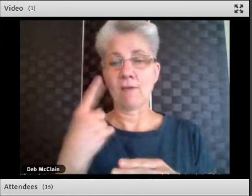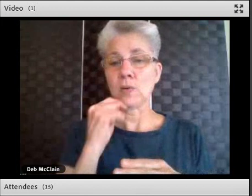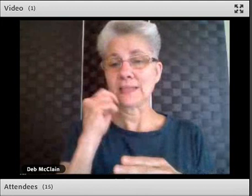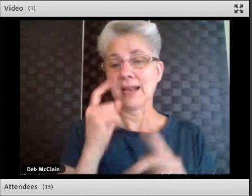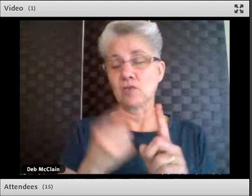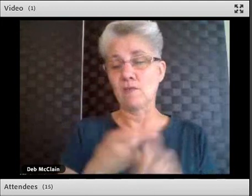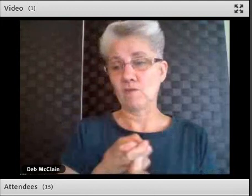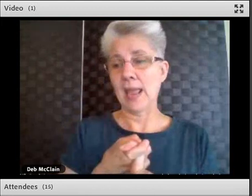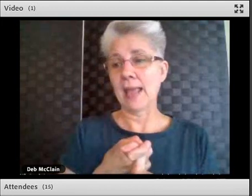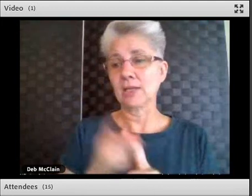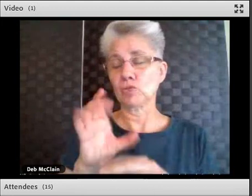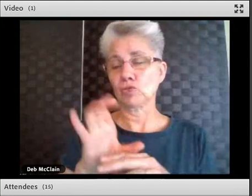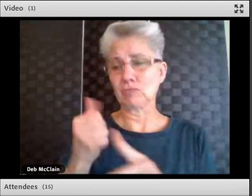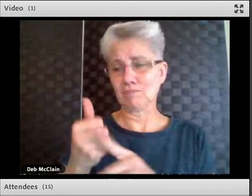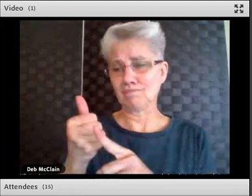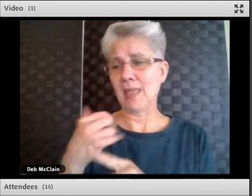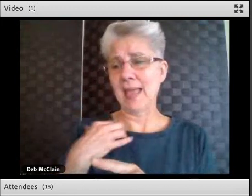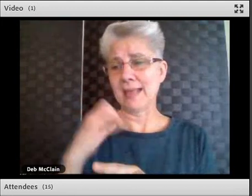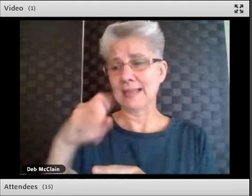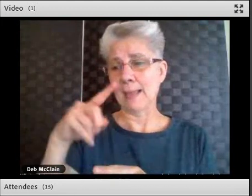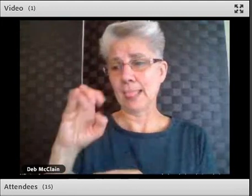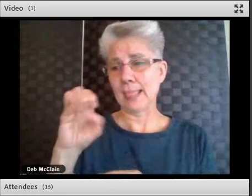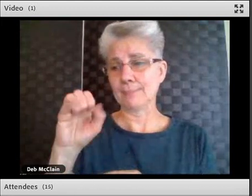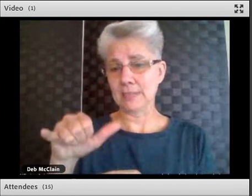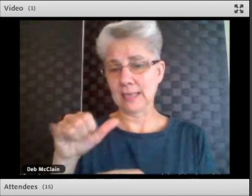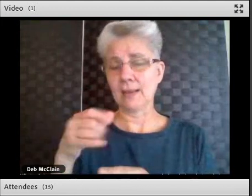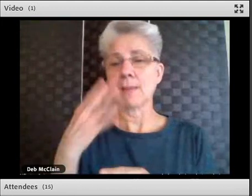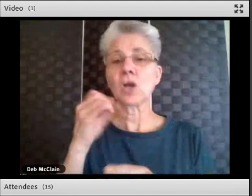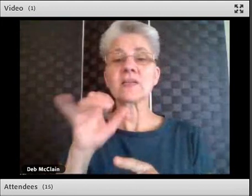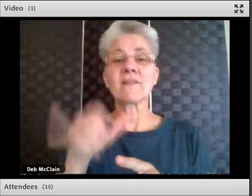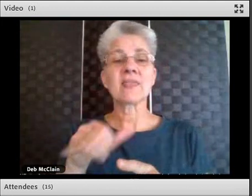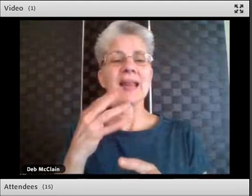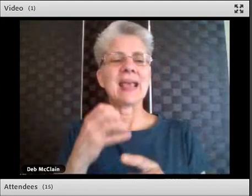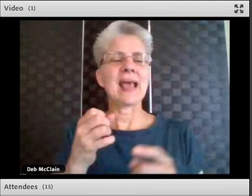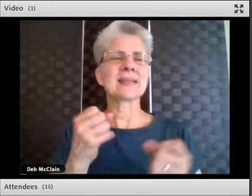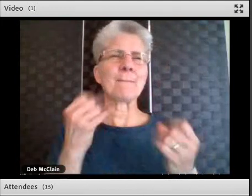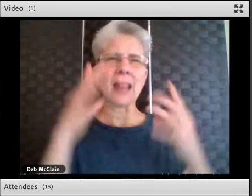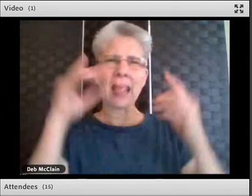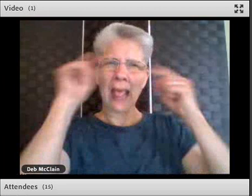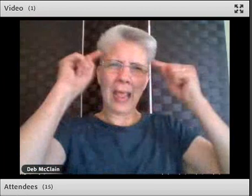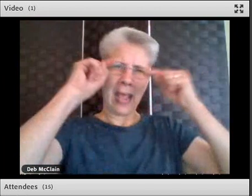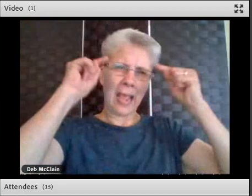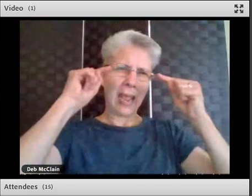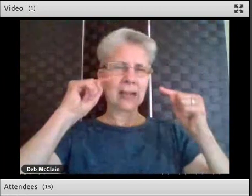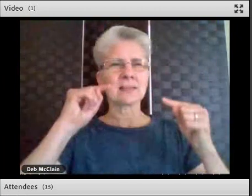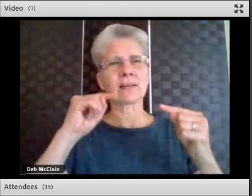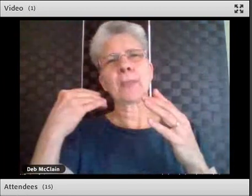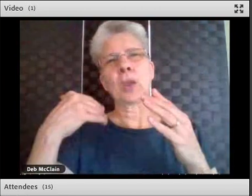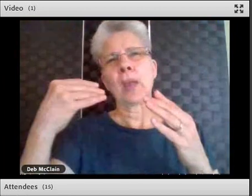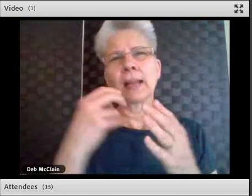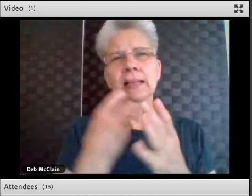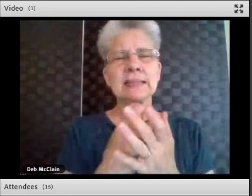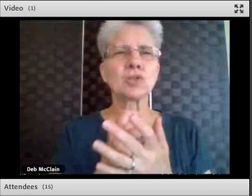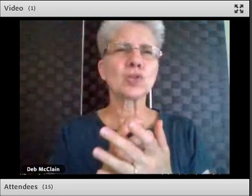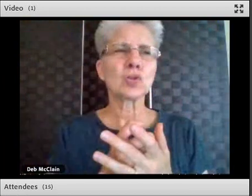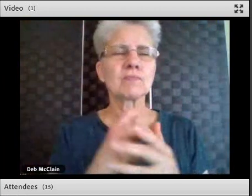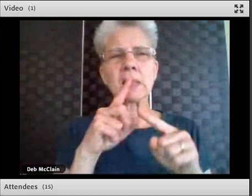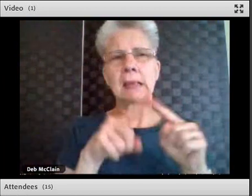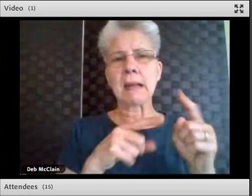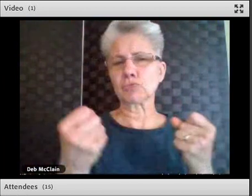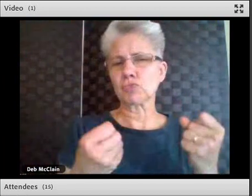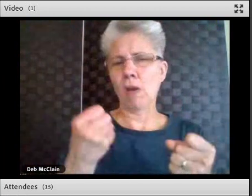teenage friend at church who has epilepsy, and because of it, he has massive headaches, he has periodic seizures, he